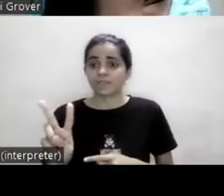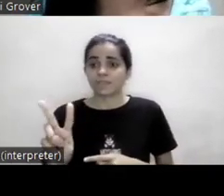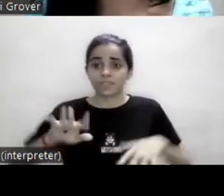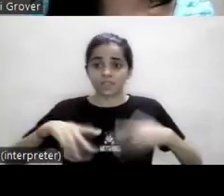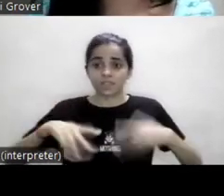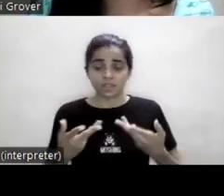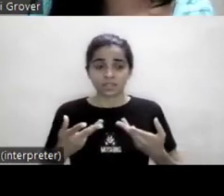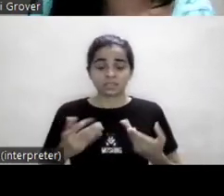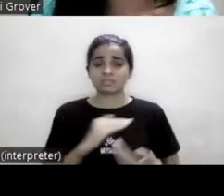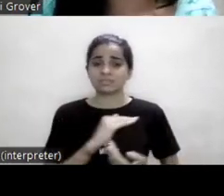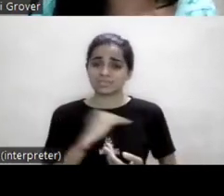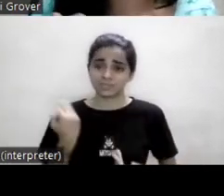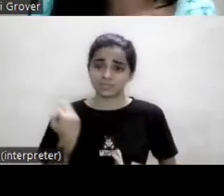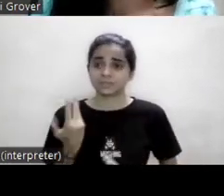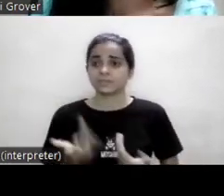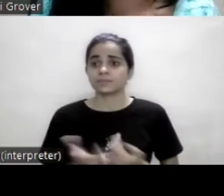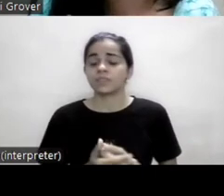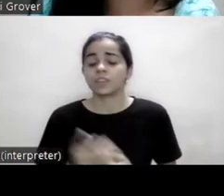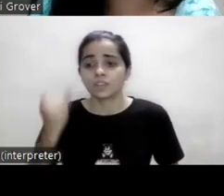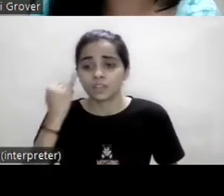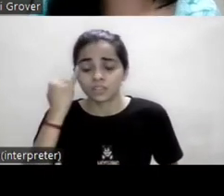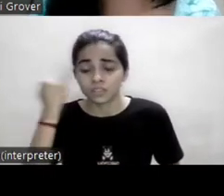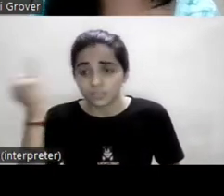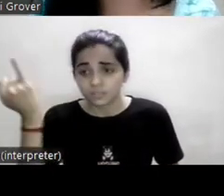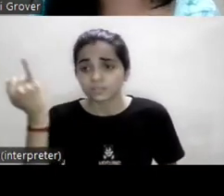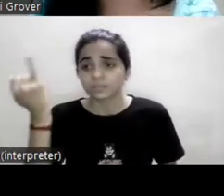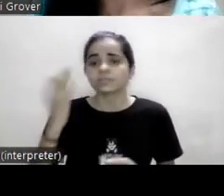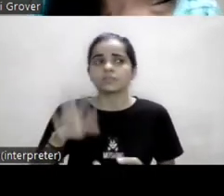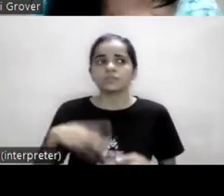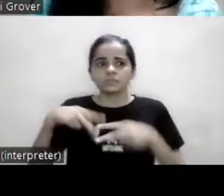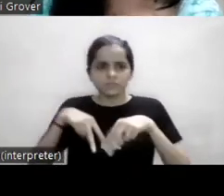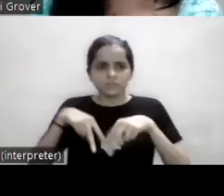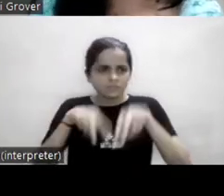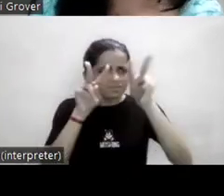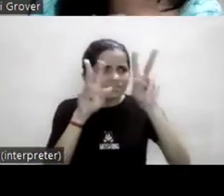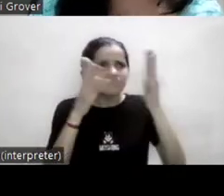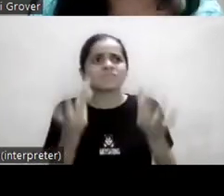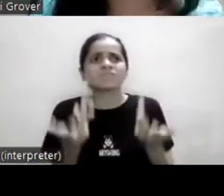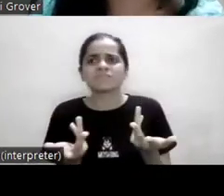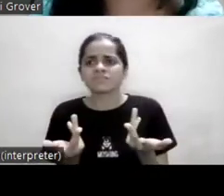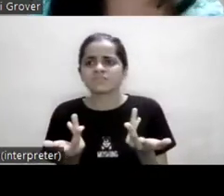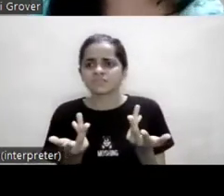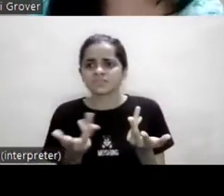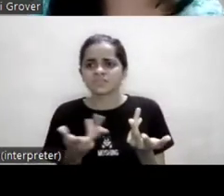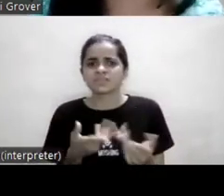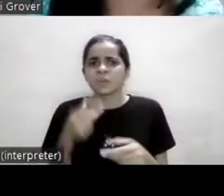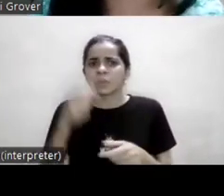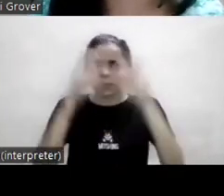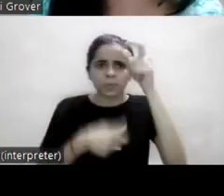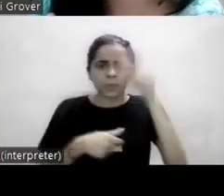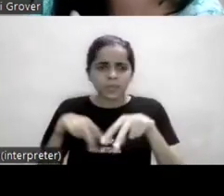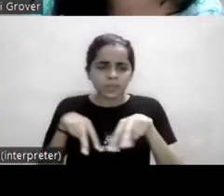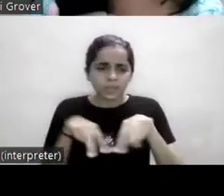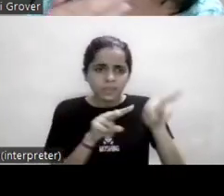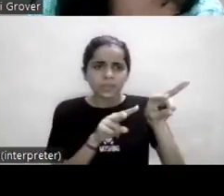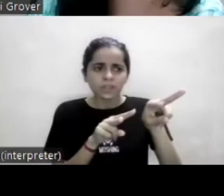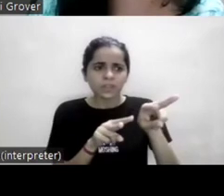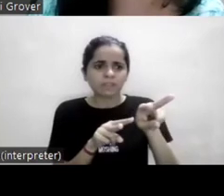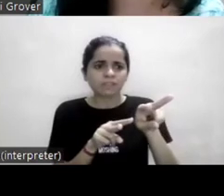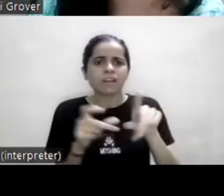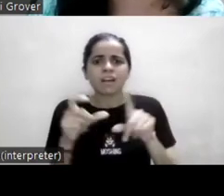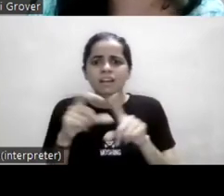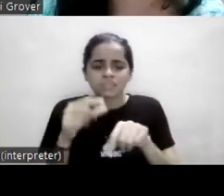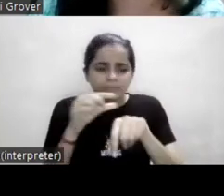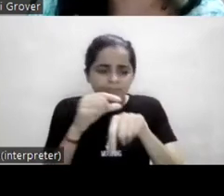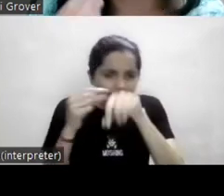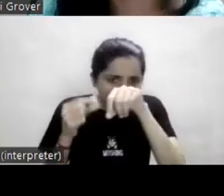suicide. And this idea of how do you look at people who are, say, drug addicts? How do you look at people who have